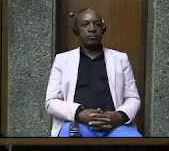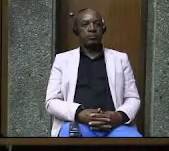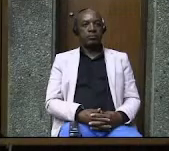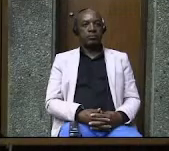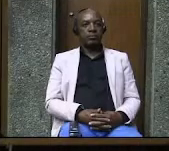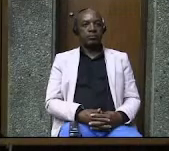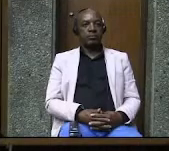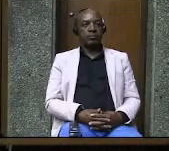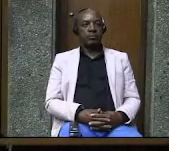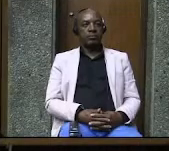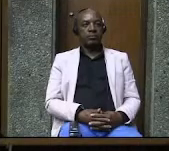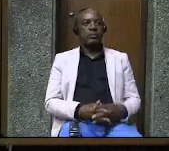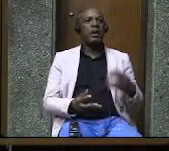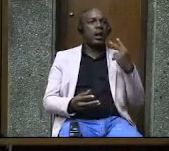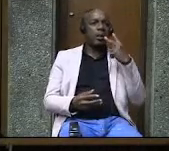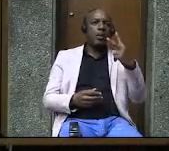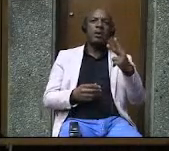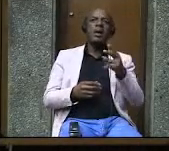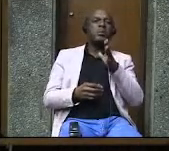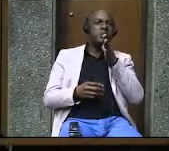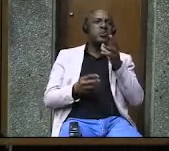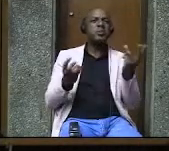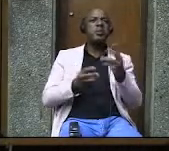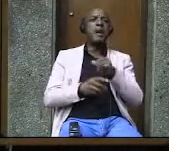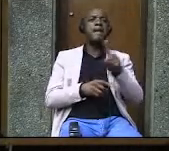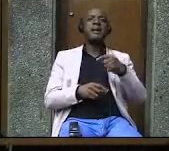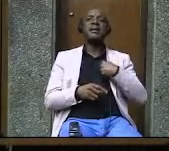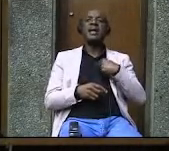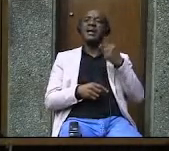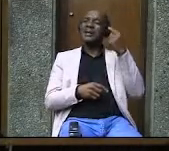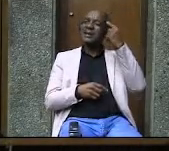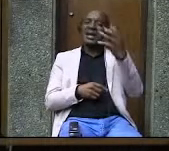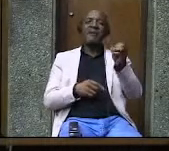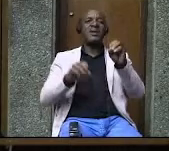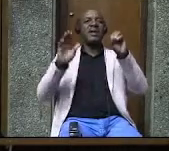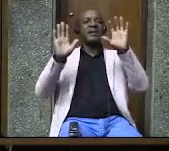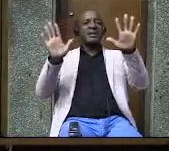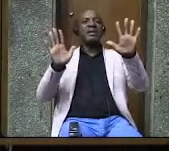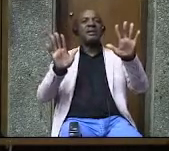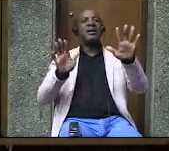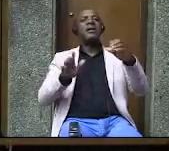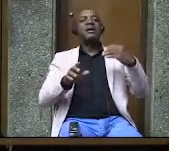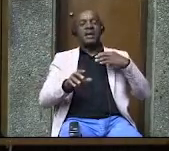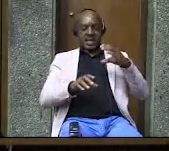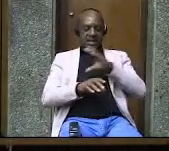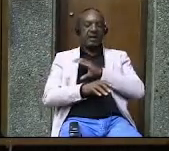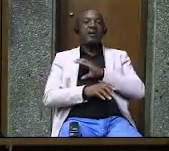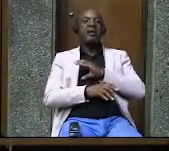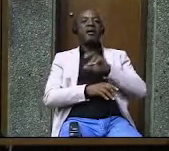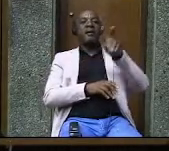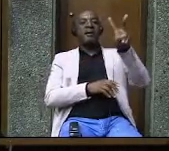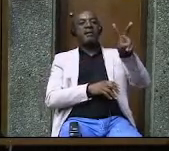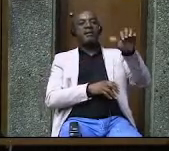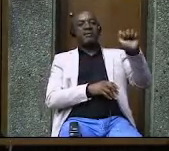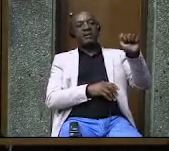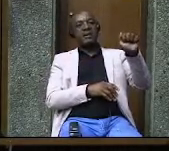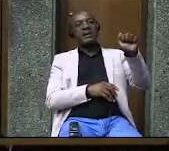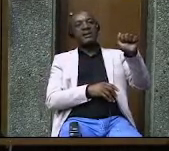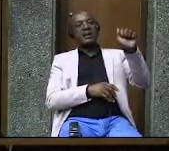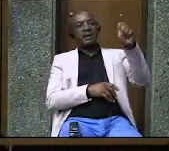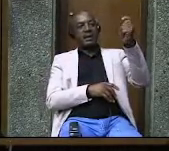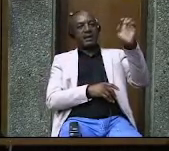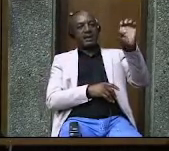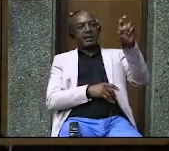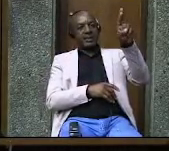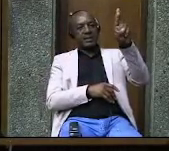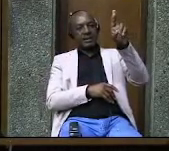I had 10 hands. Thank you. My name is Councillor Venter. I am a ward councillor of Ward 1